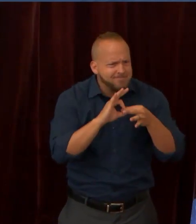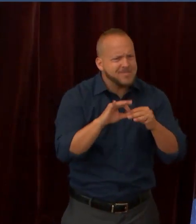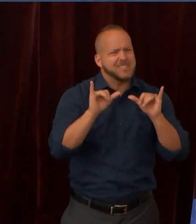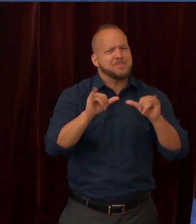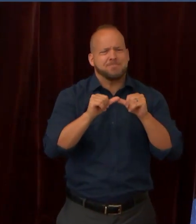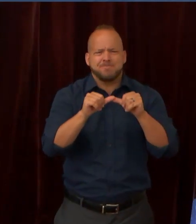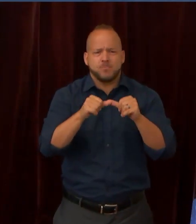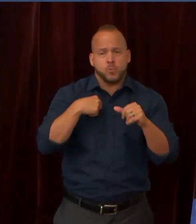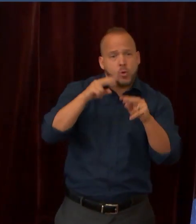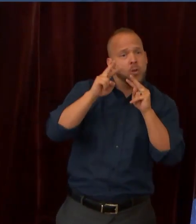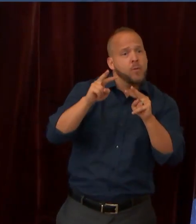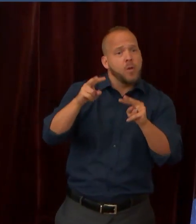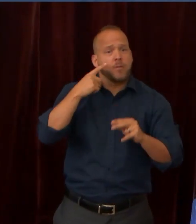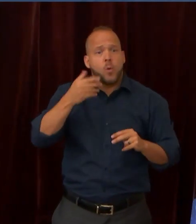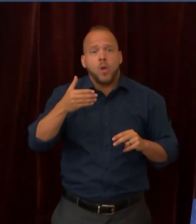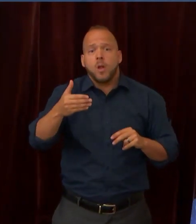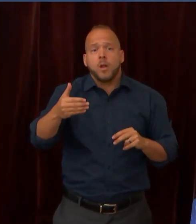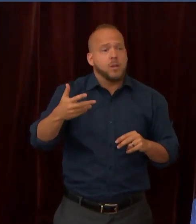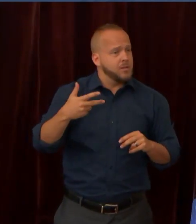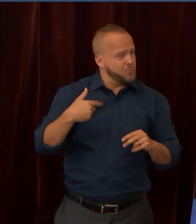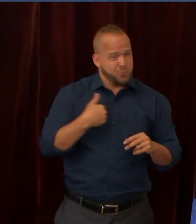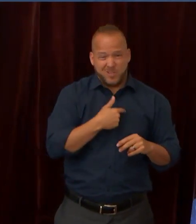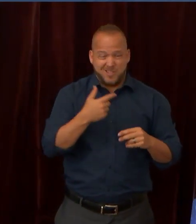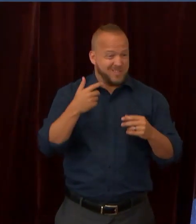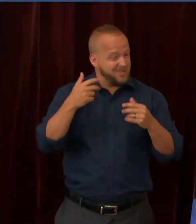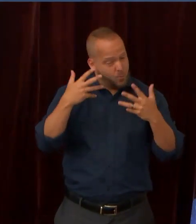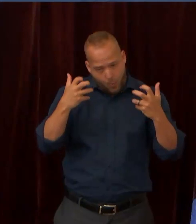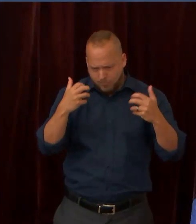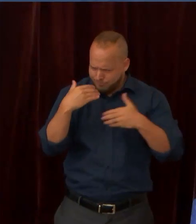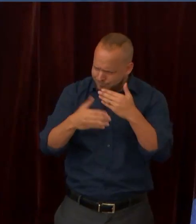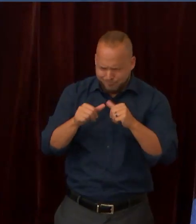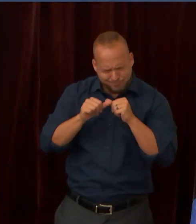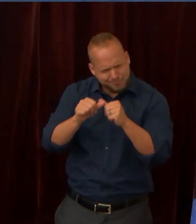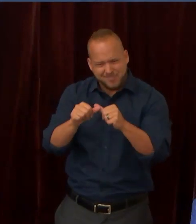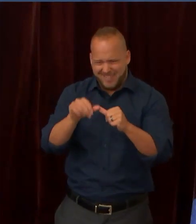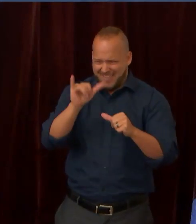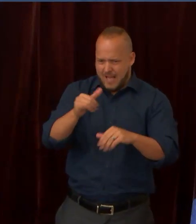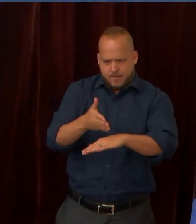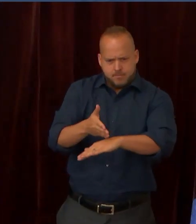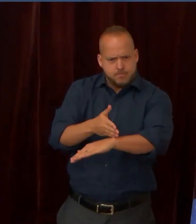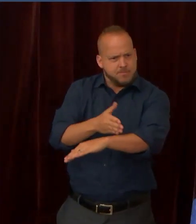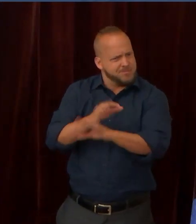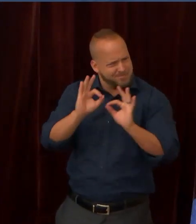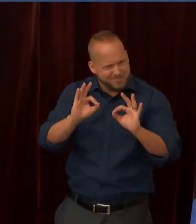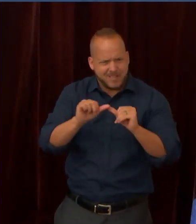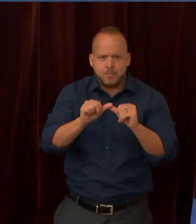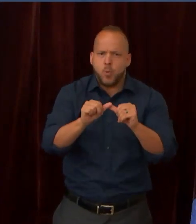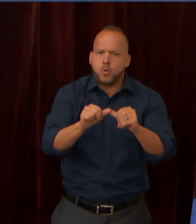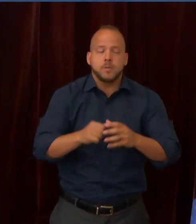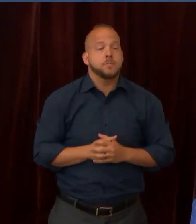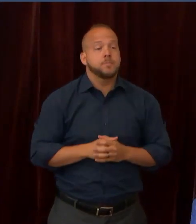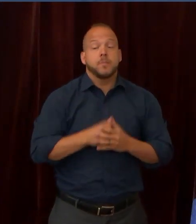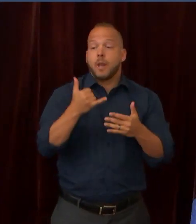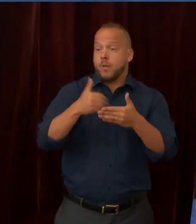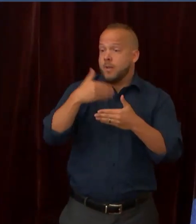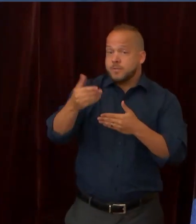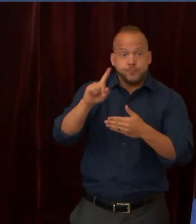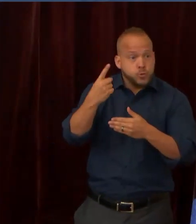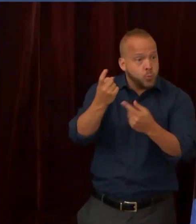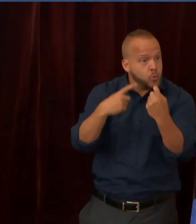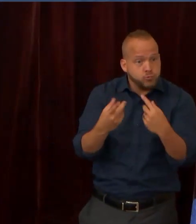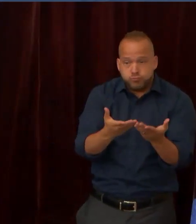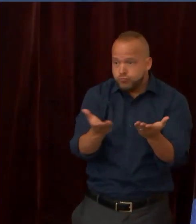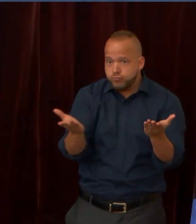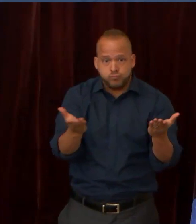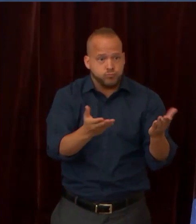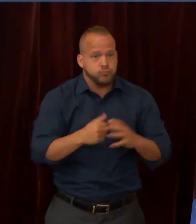happy to stand for his questions. First question comes from Rachel with AP. looking at the phase-in process,